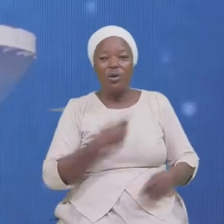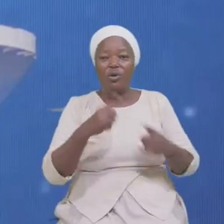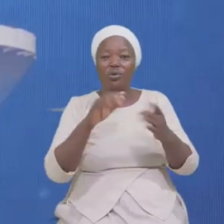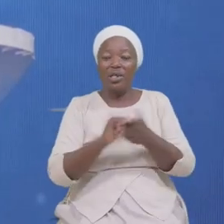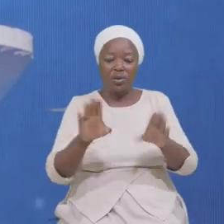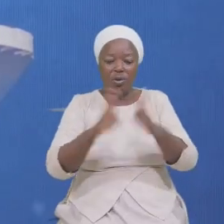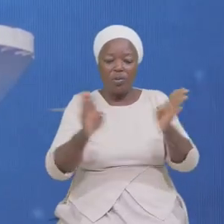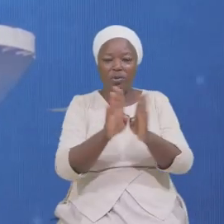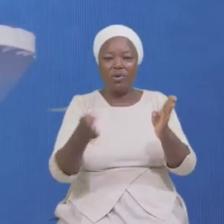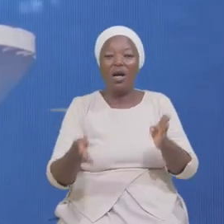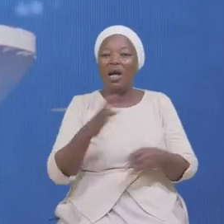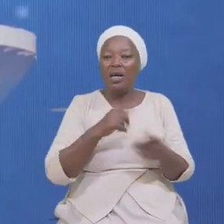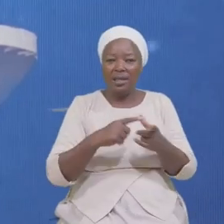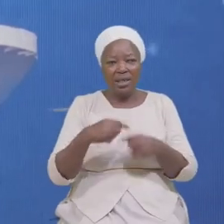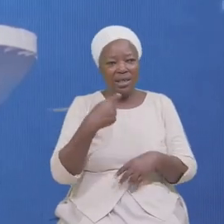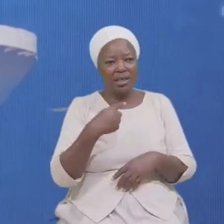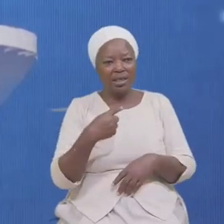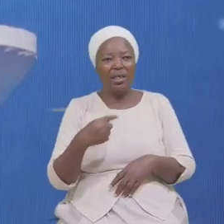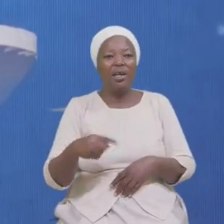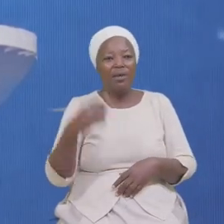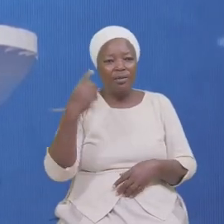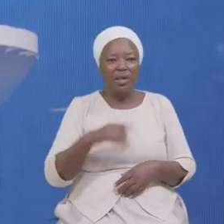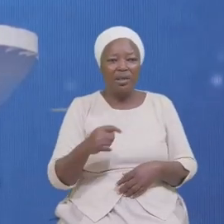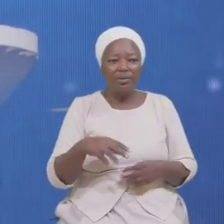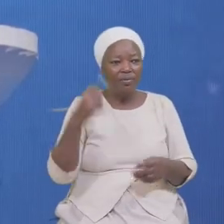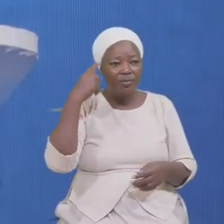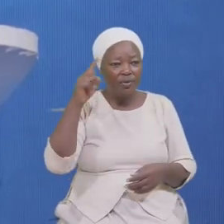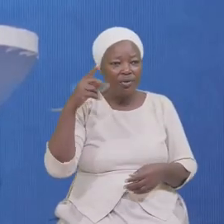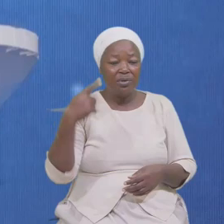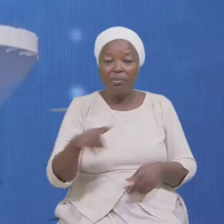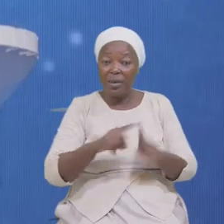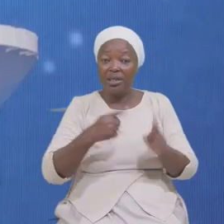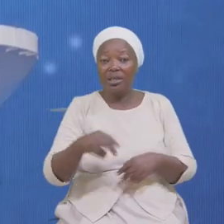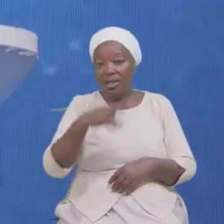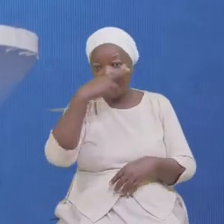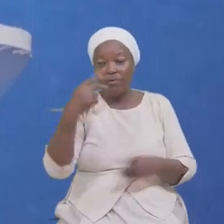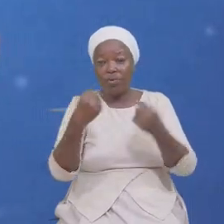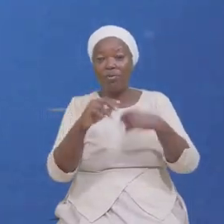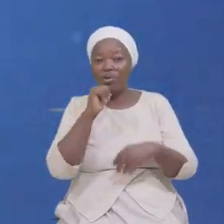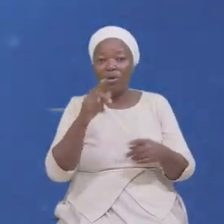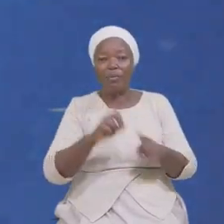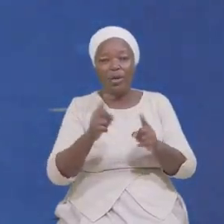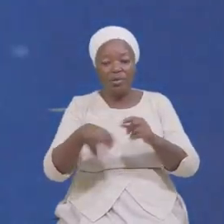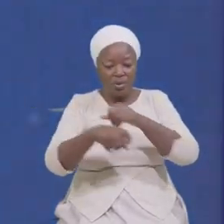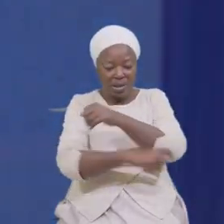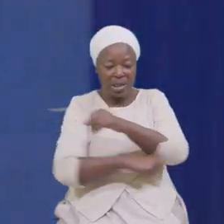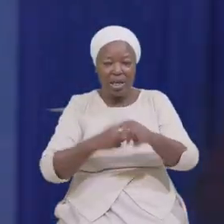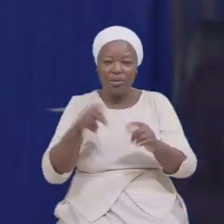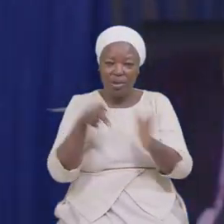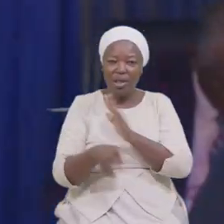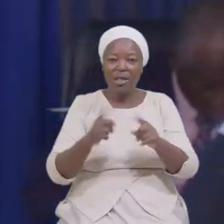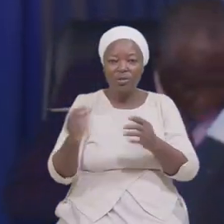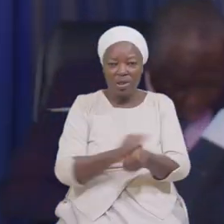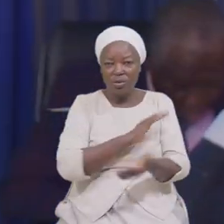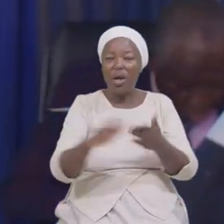door. And then he said, the thief cometh not but for to steal and to kill and to destroy, but